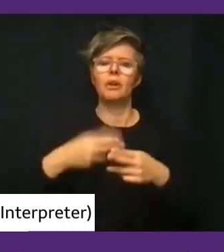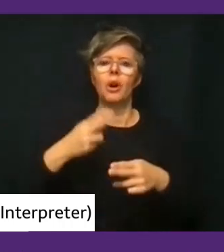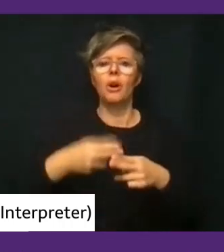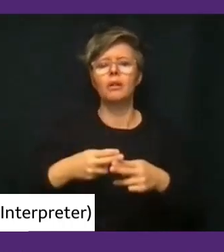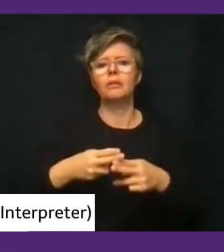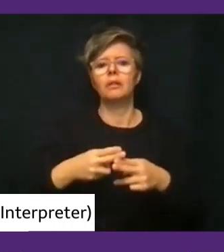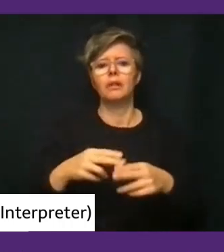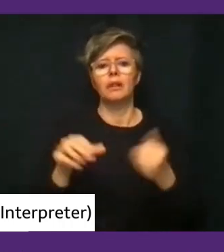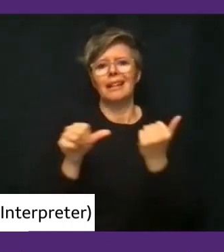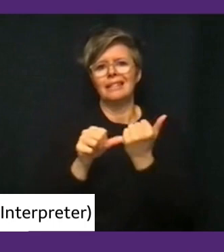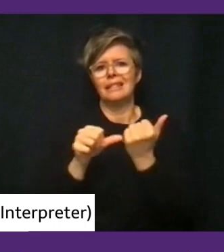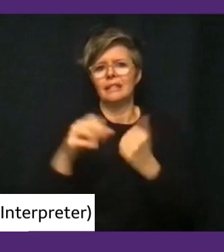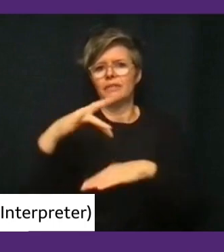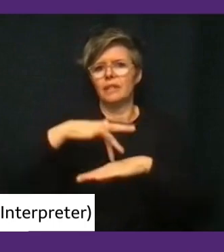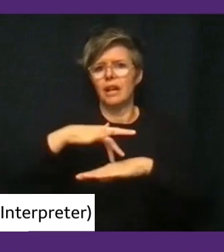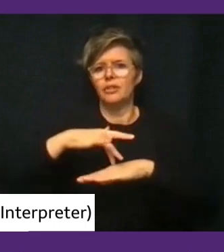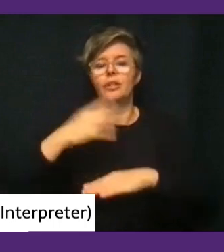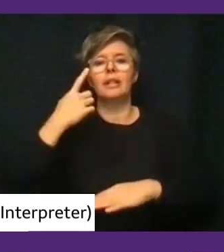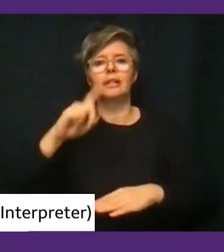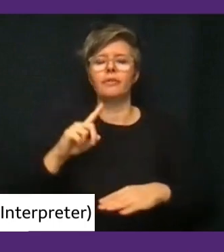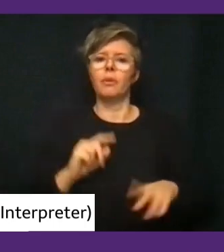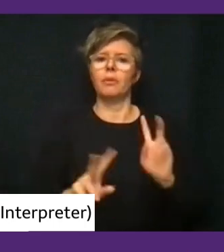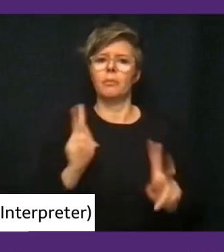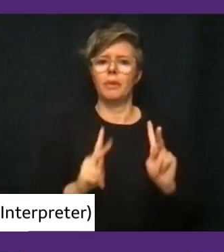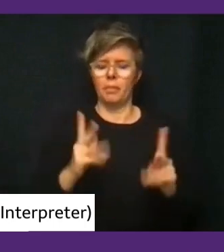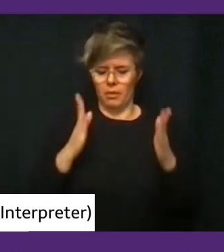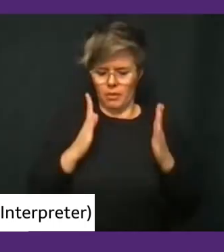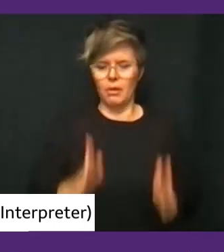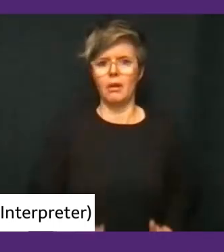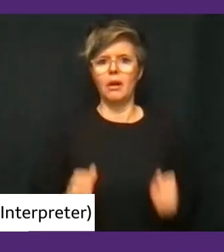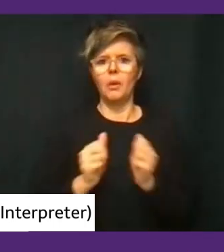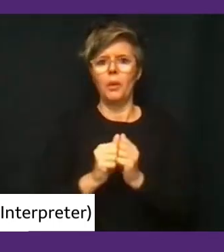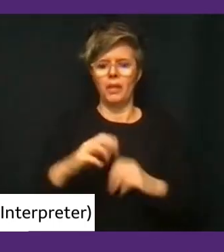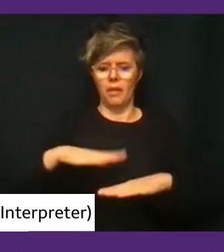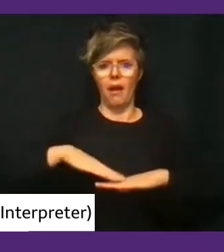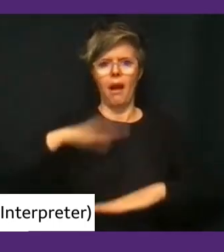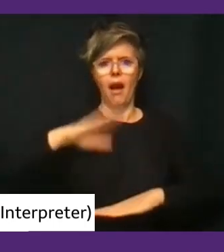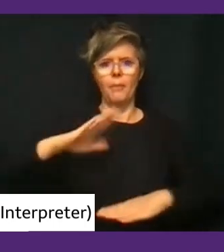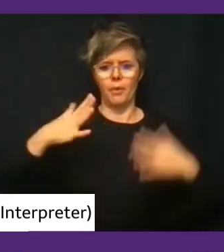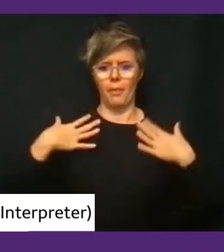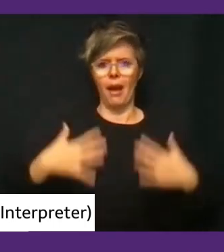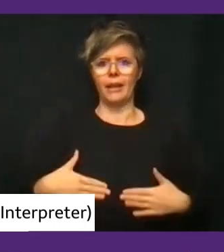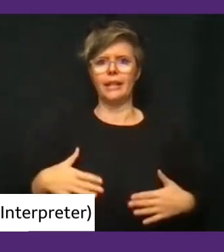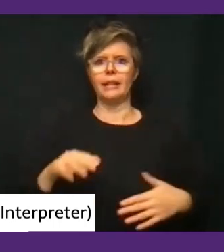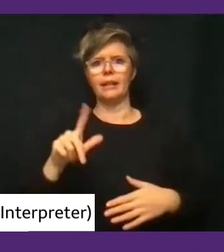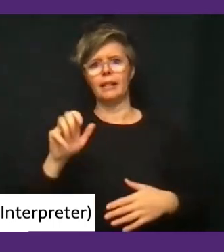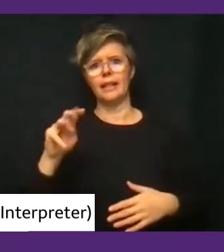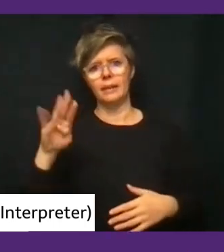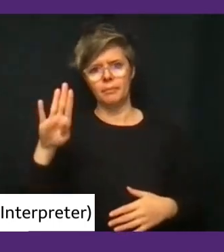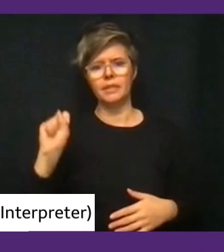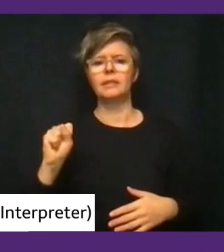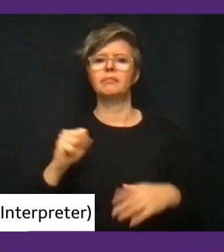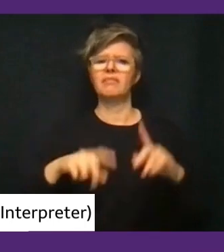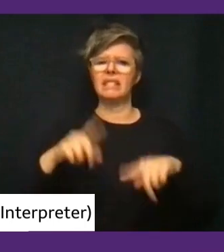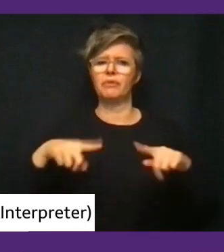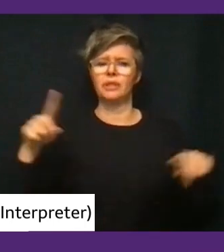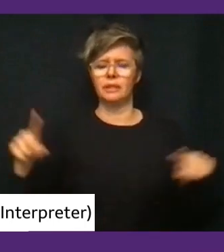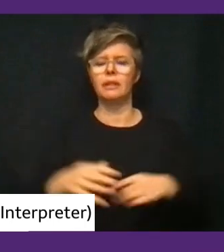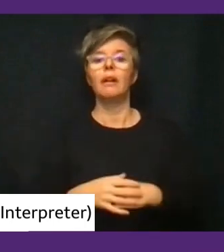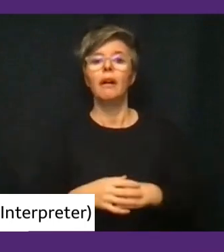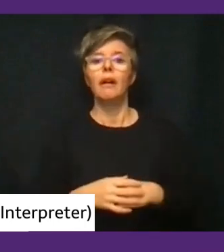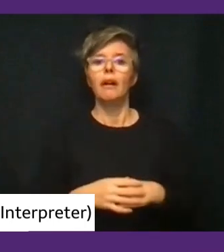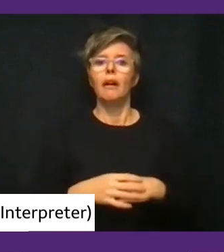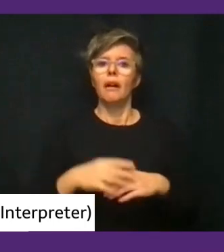limb differences. And the idea, we basically worked with teams all over Apple to use